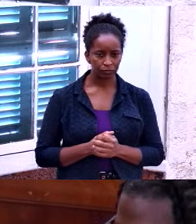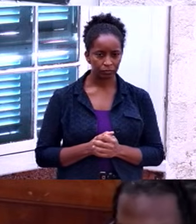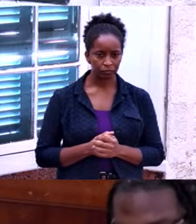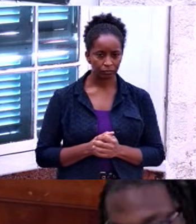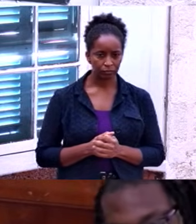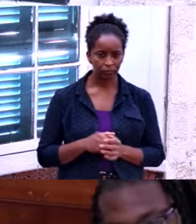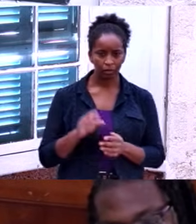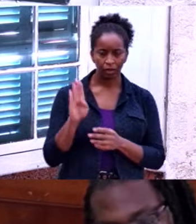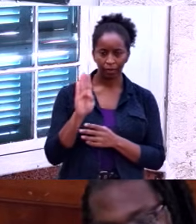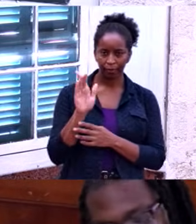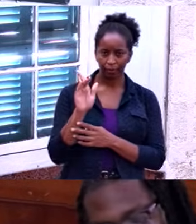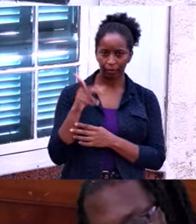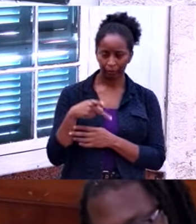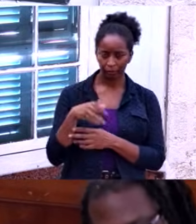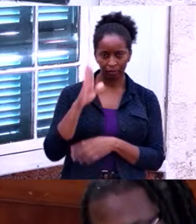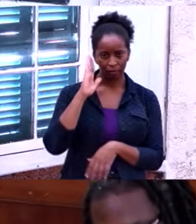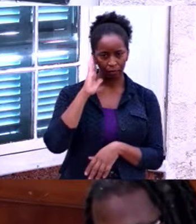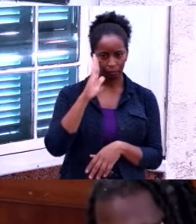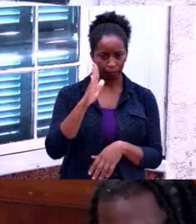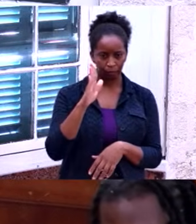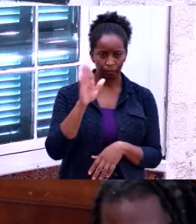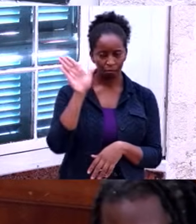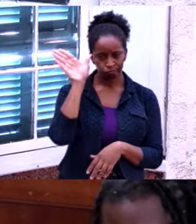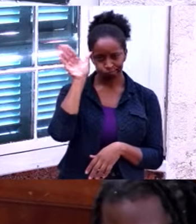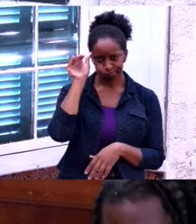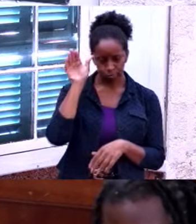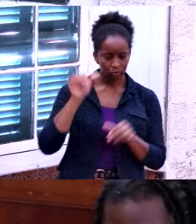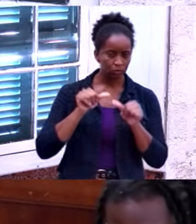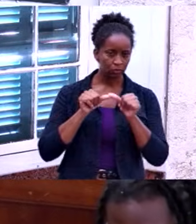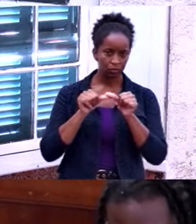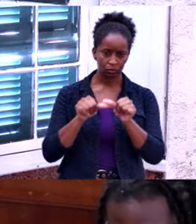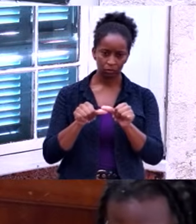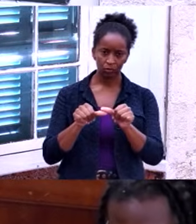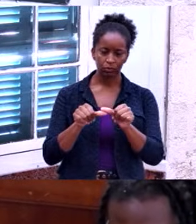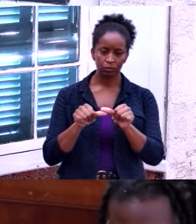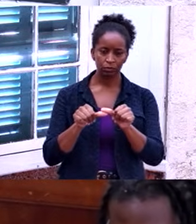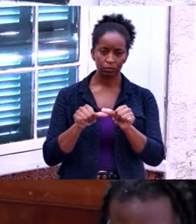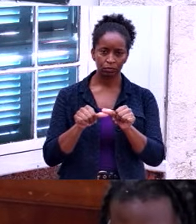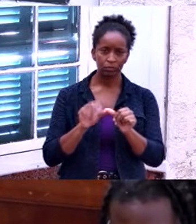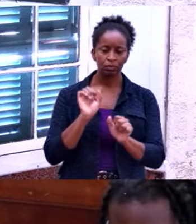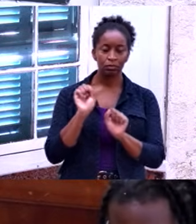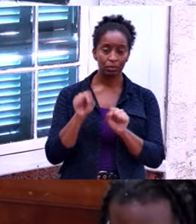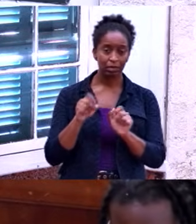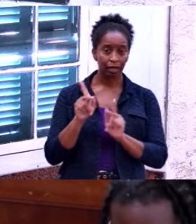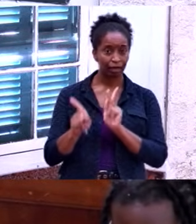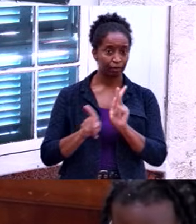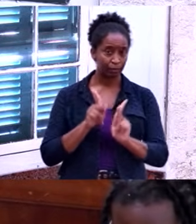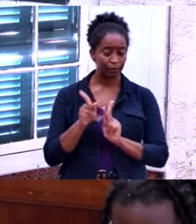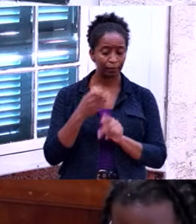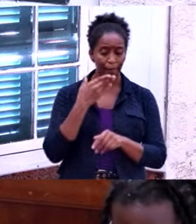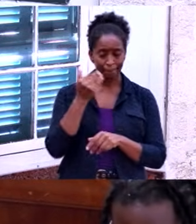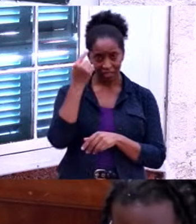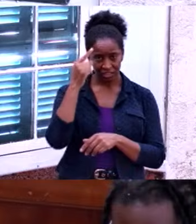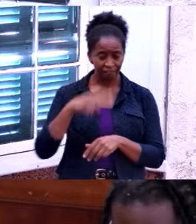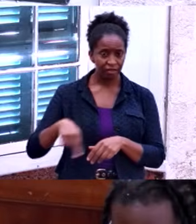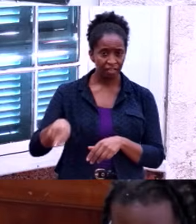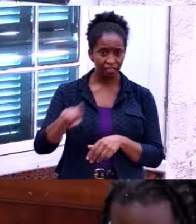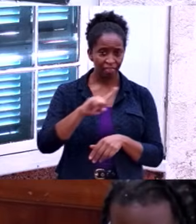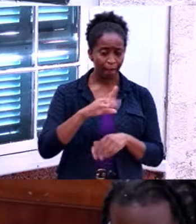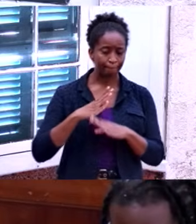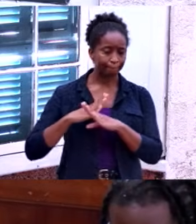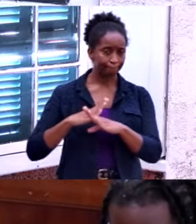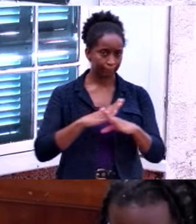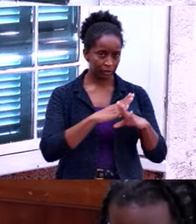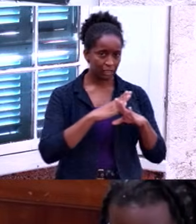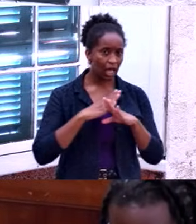in its resolve to make sure that the interests of this country and its people are protected. We are not going to sit down idly by. We will